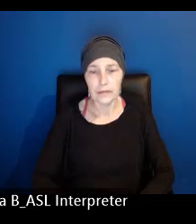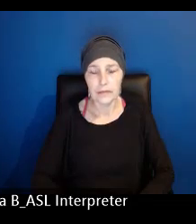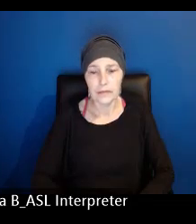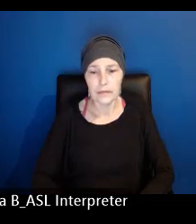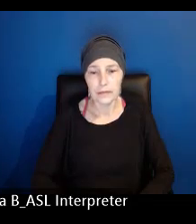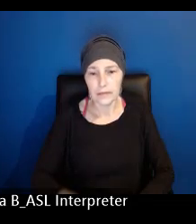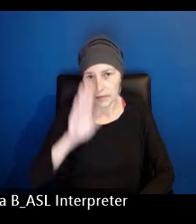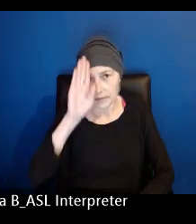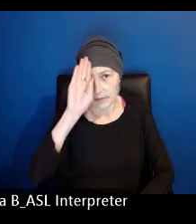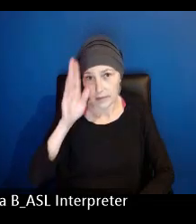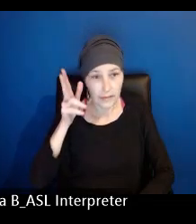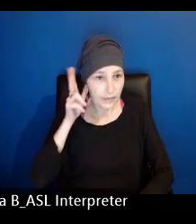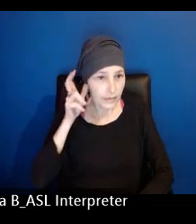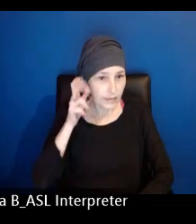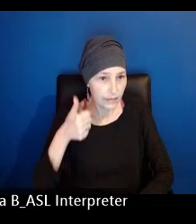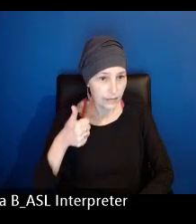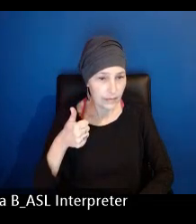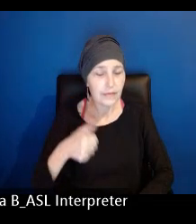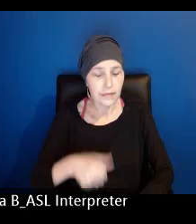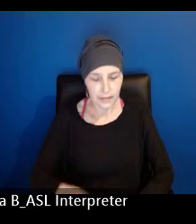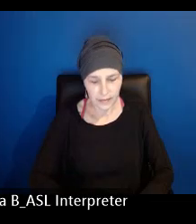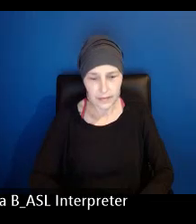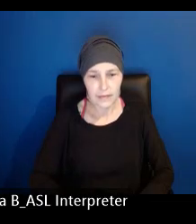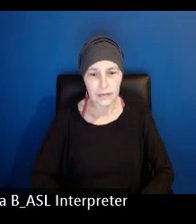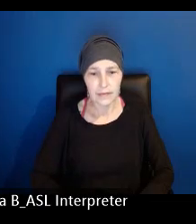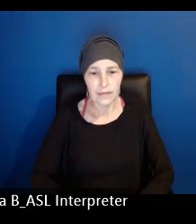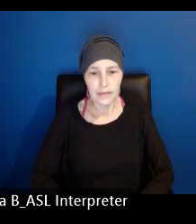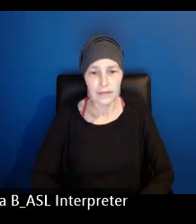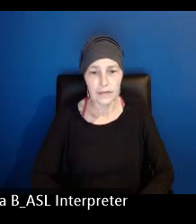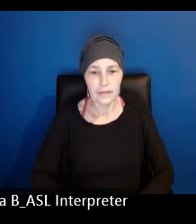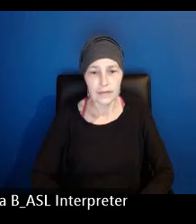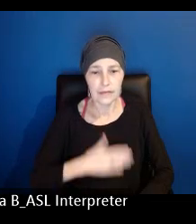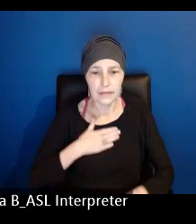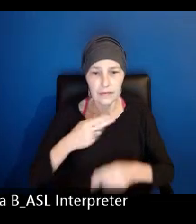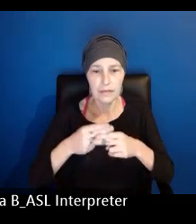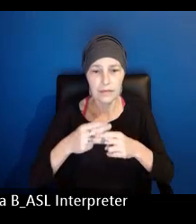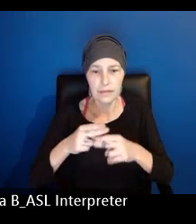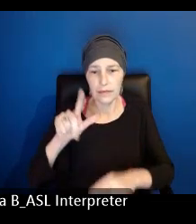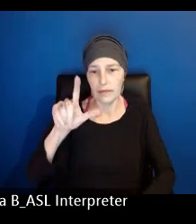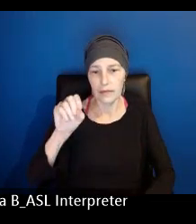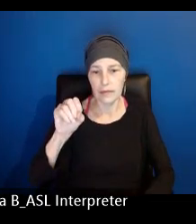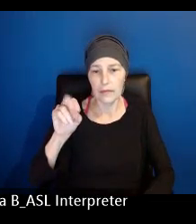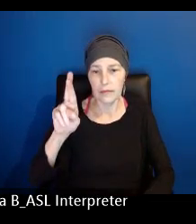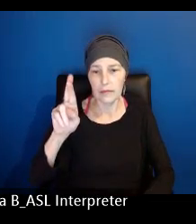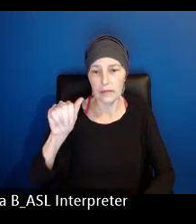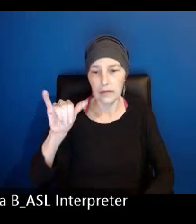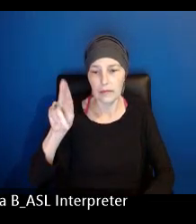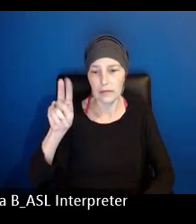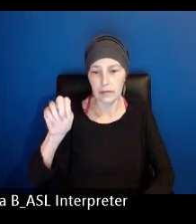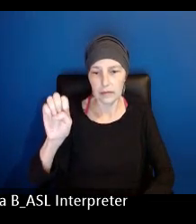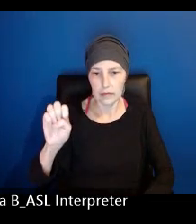Hi, can you hear me? Yeah. Hi, my name is Lorraine Myers, and I'm in the